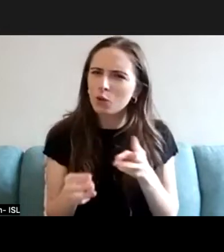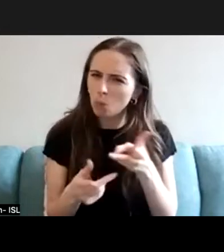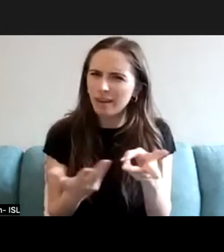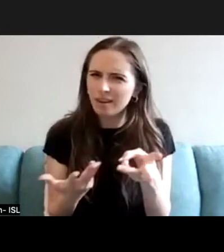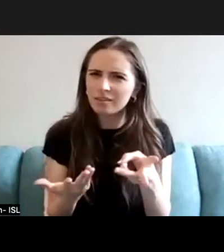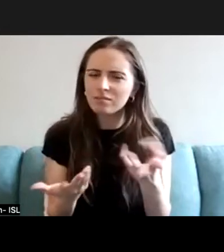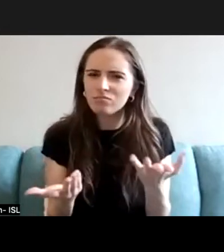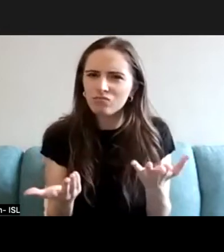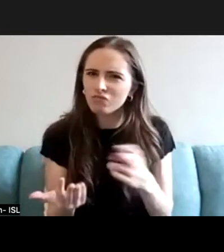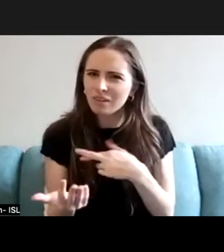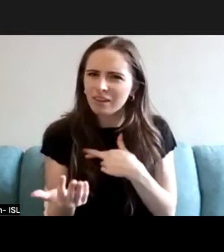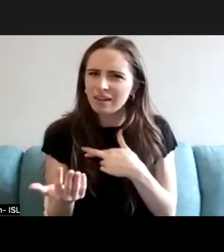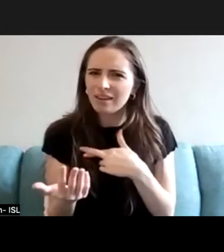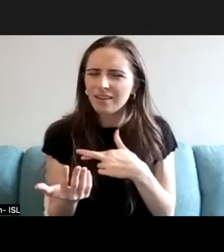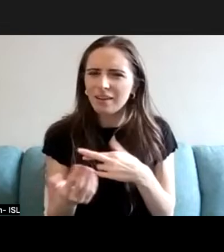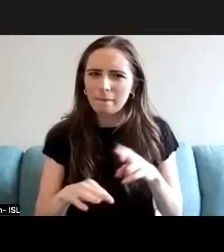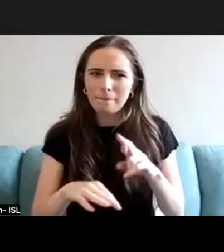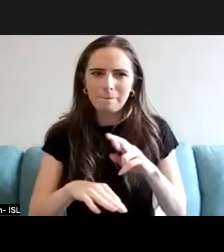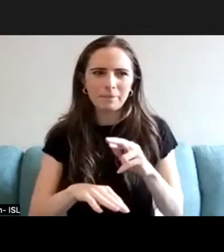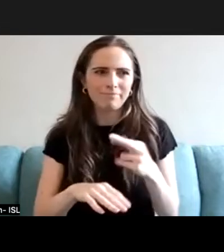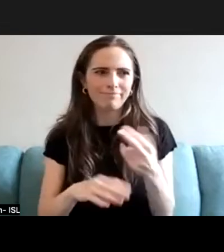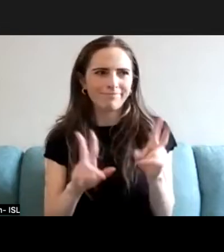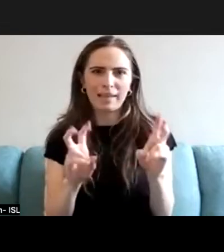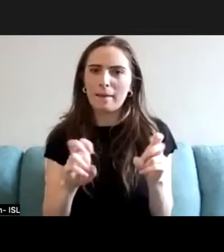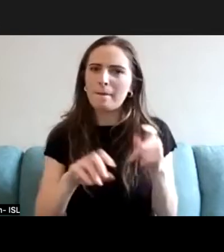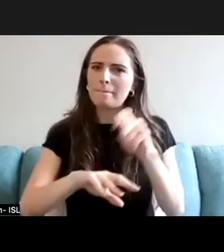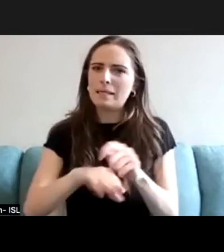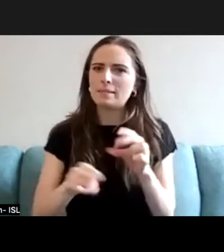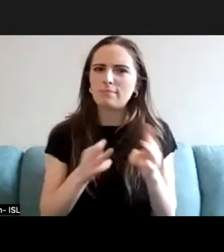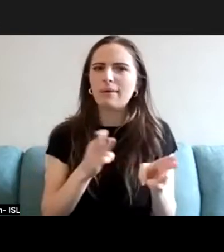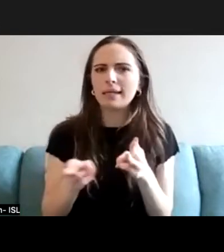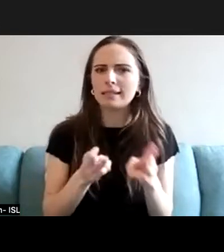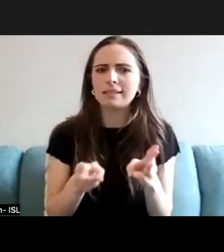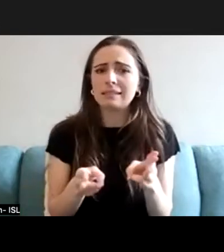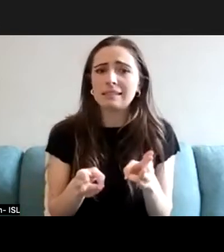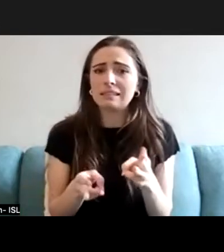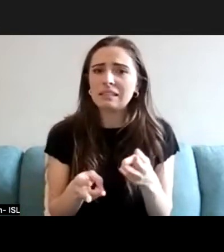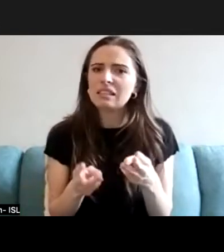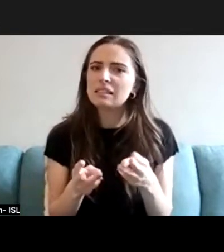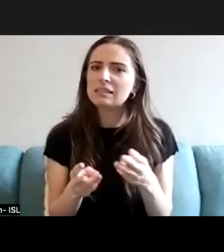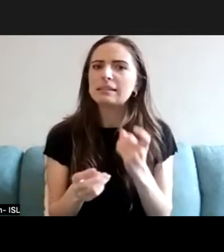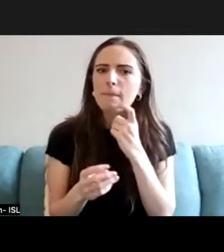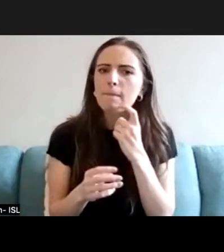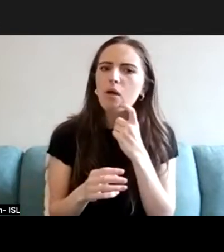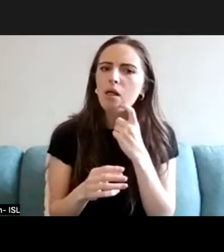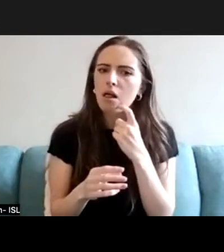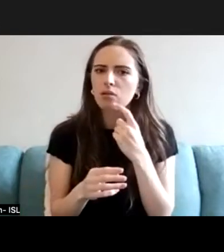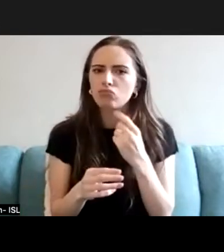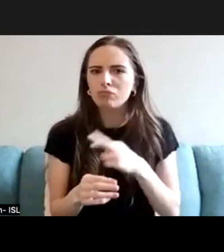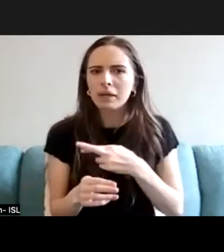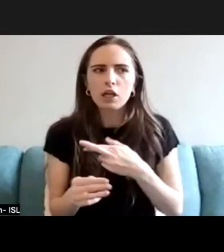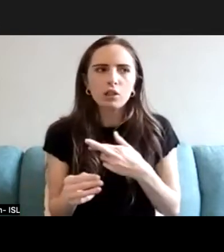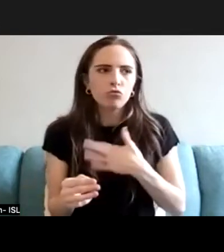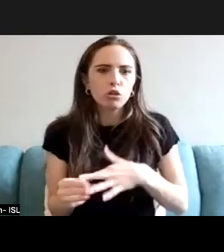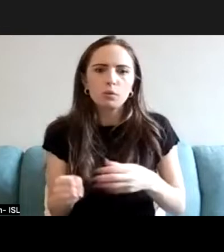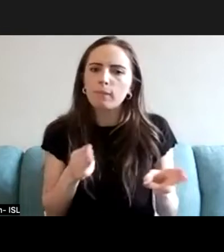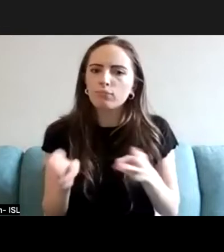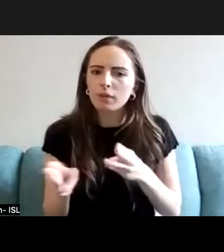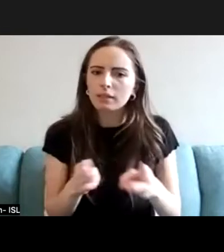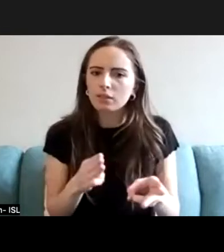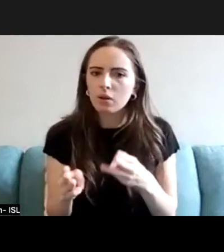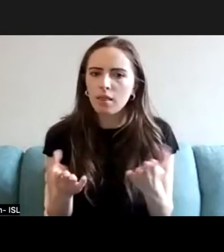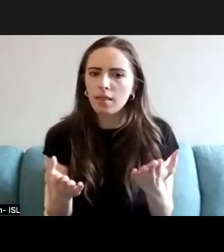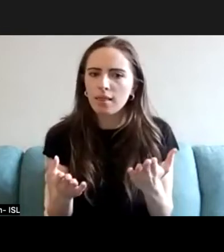when it comes to how we communicate with our colleagues or with our employees or with candidates at an interview stage, that it actually just leads to